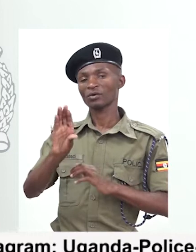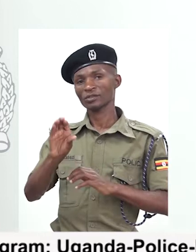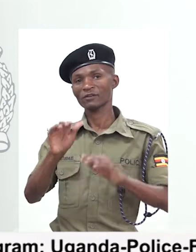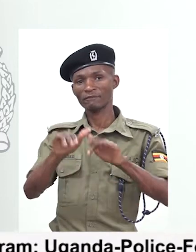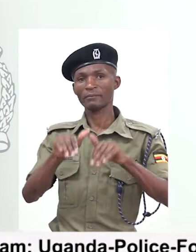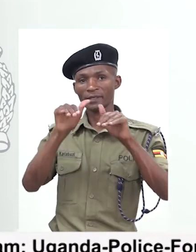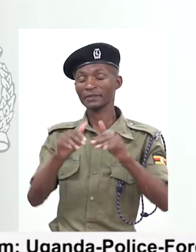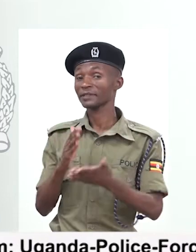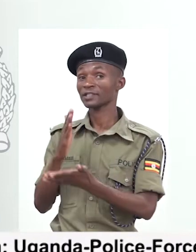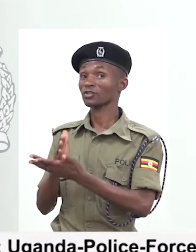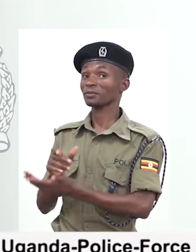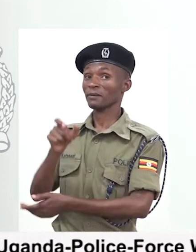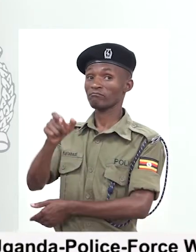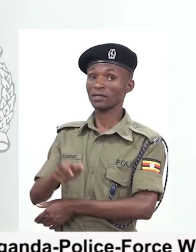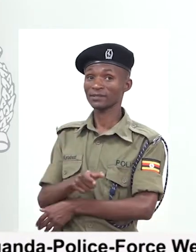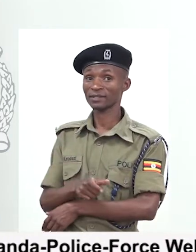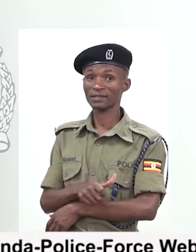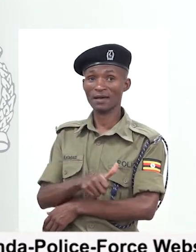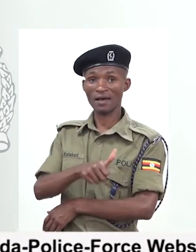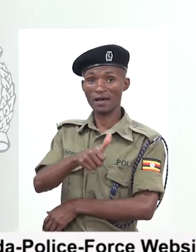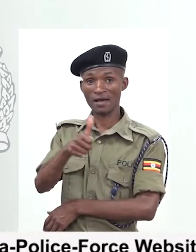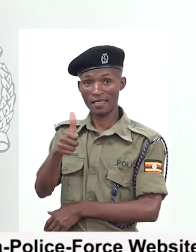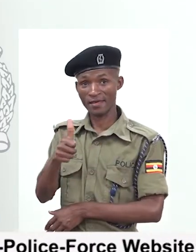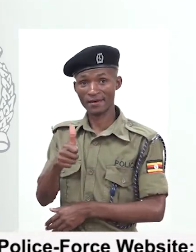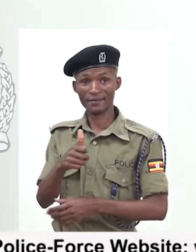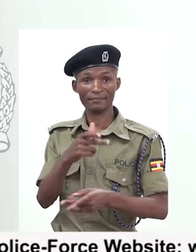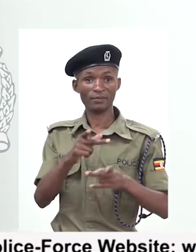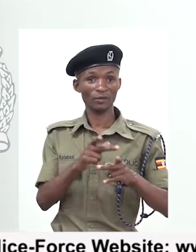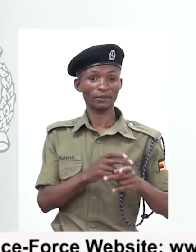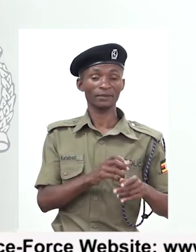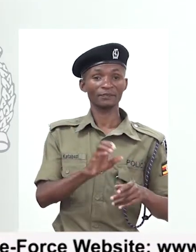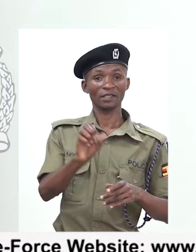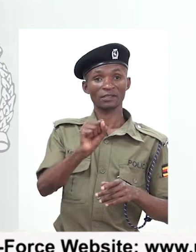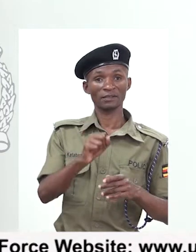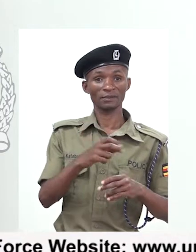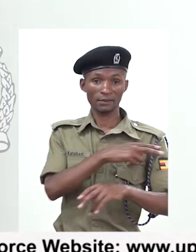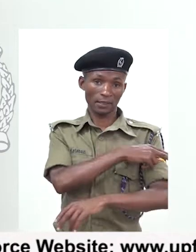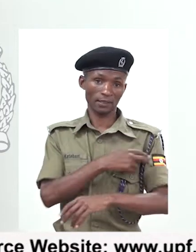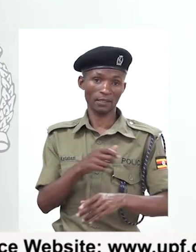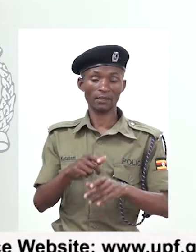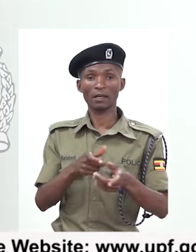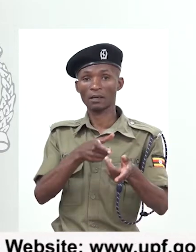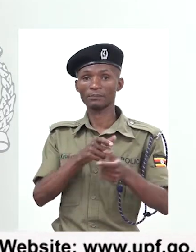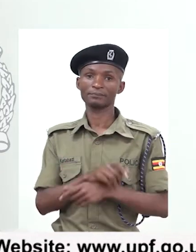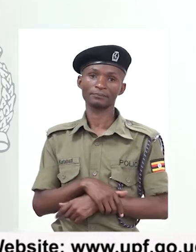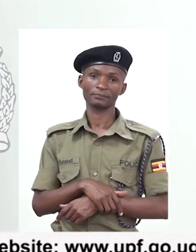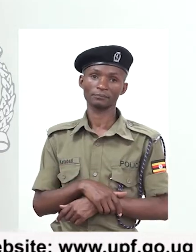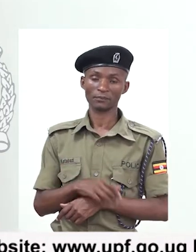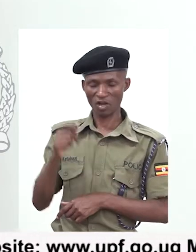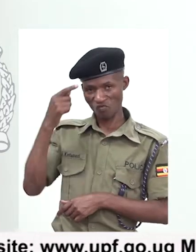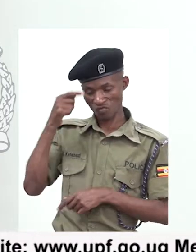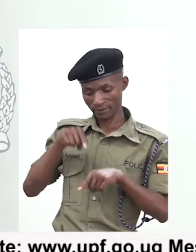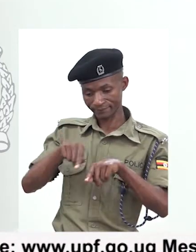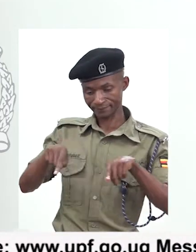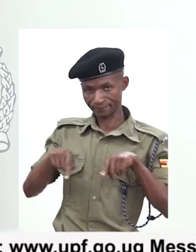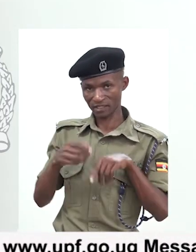and officers attached to the office of the Sergeant at Arms. So for us,